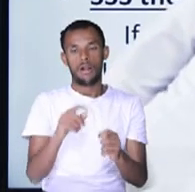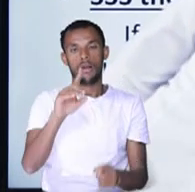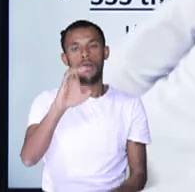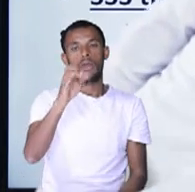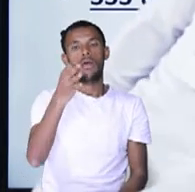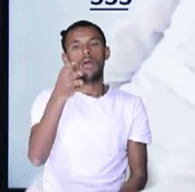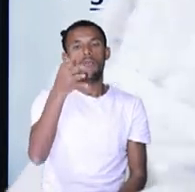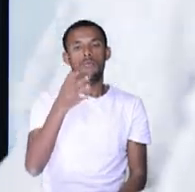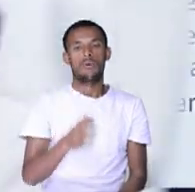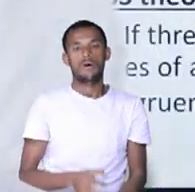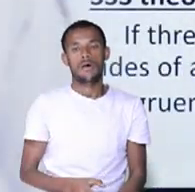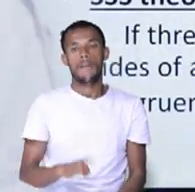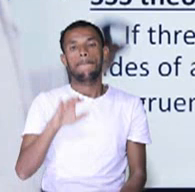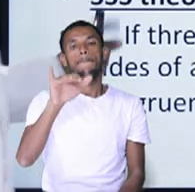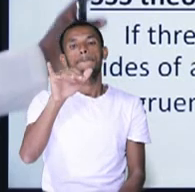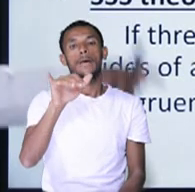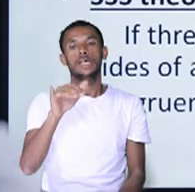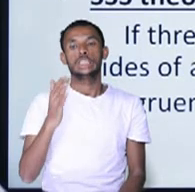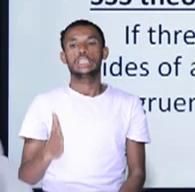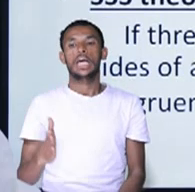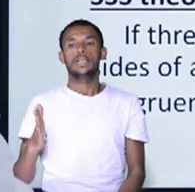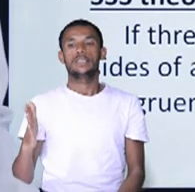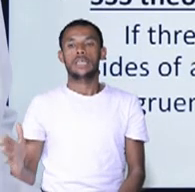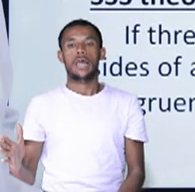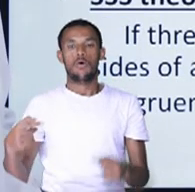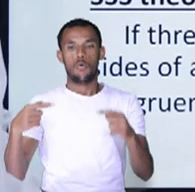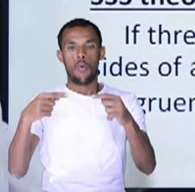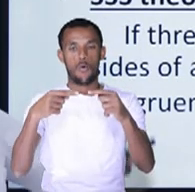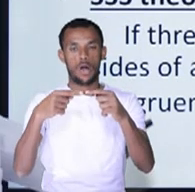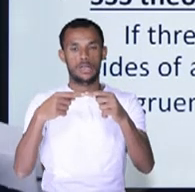DEF by side-side congruency